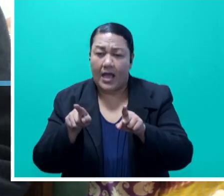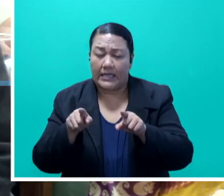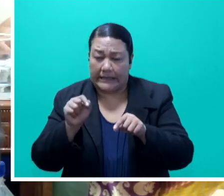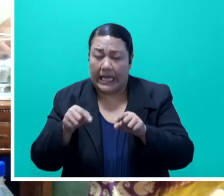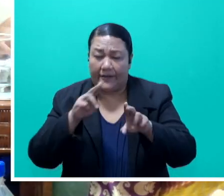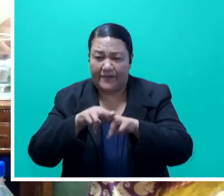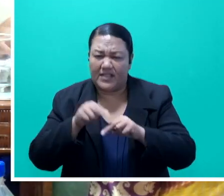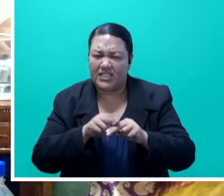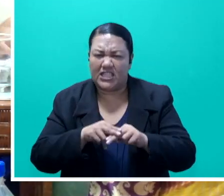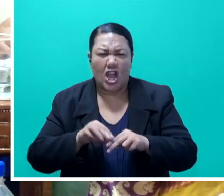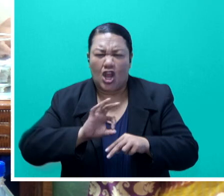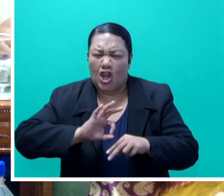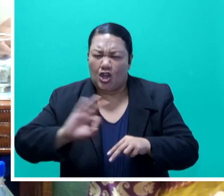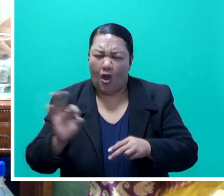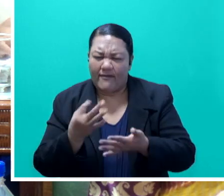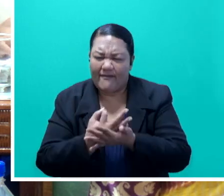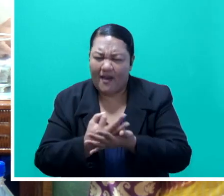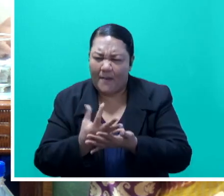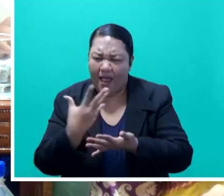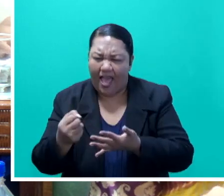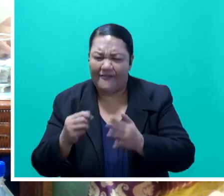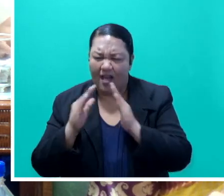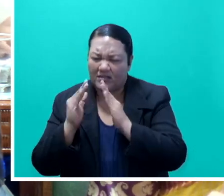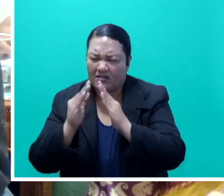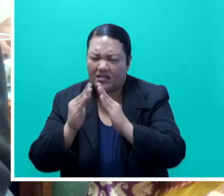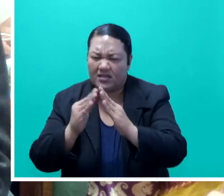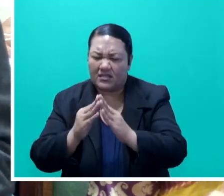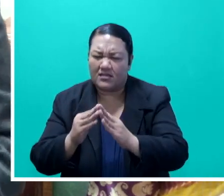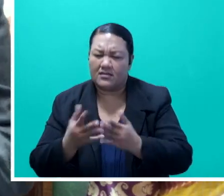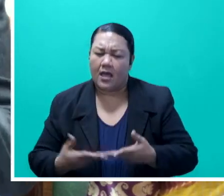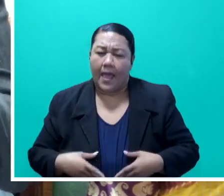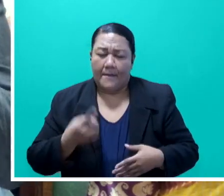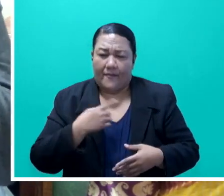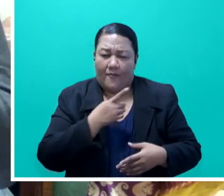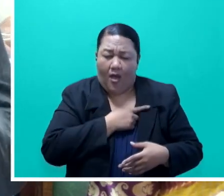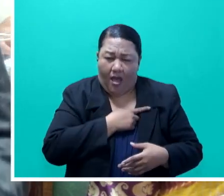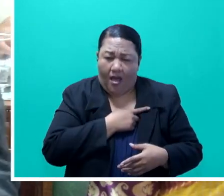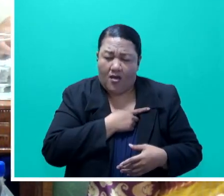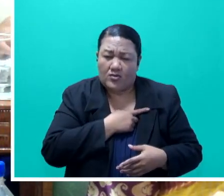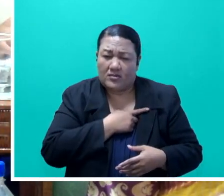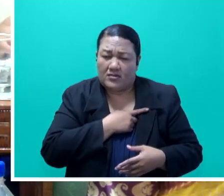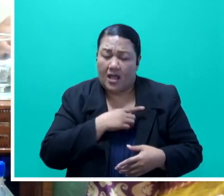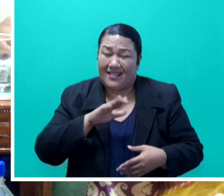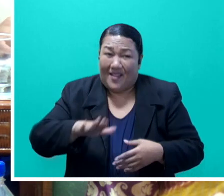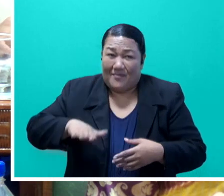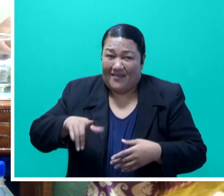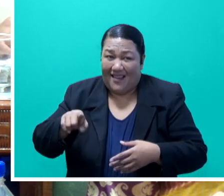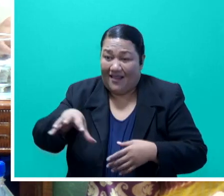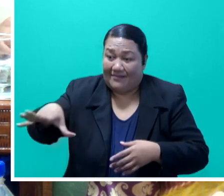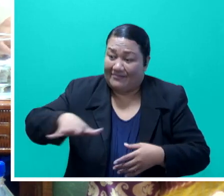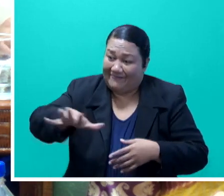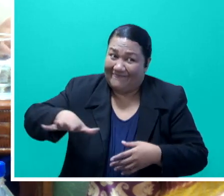of formalizing. In respect of the work, and of course nobody spoke about this, we've already had, for example,